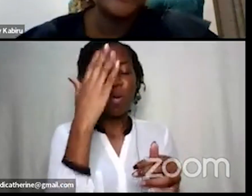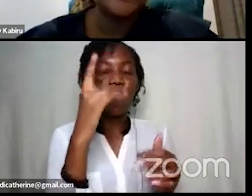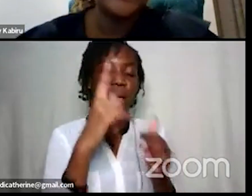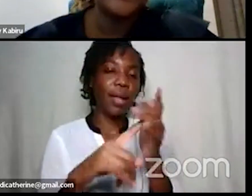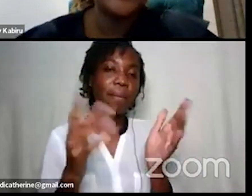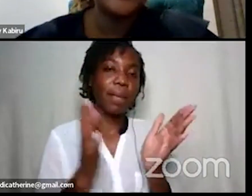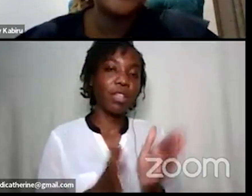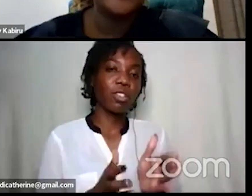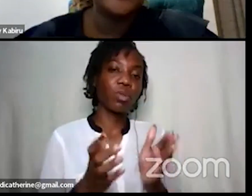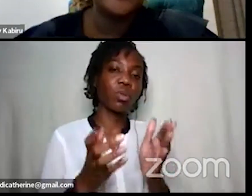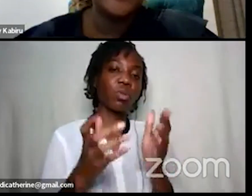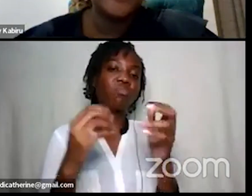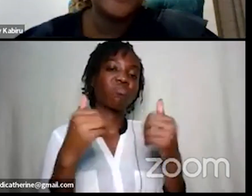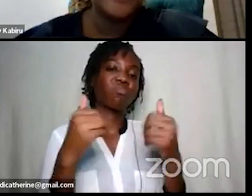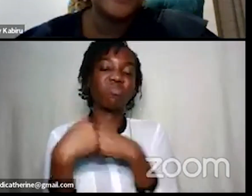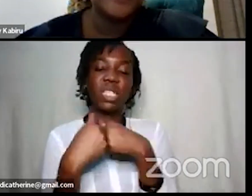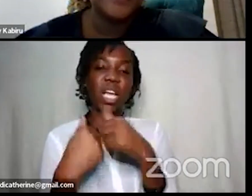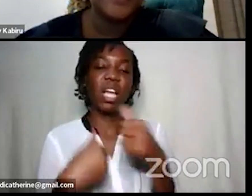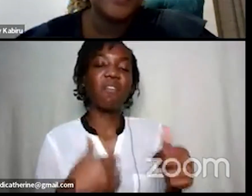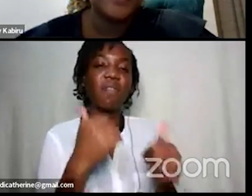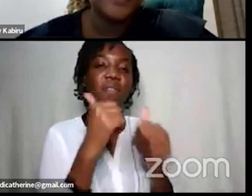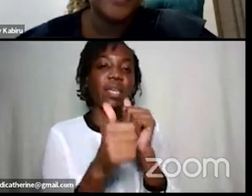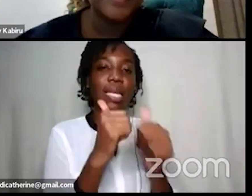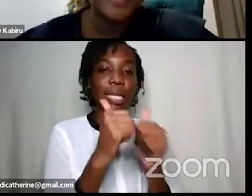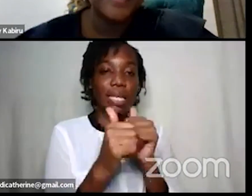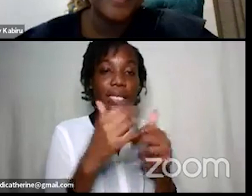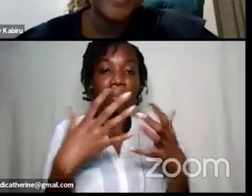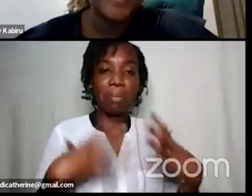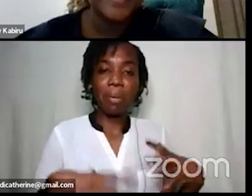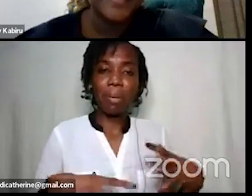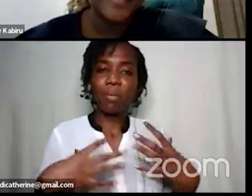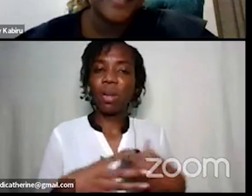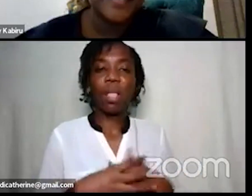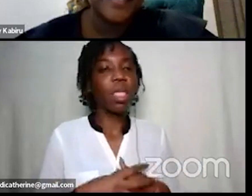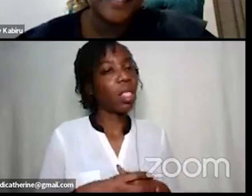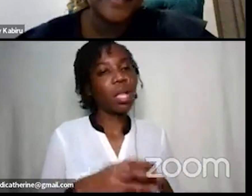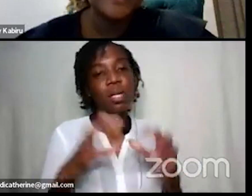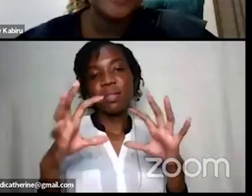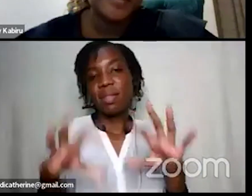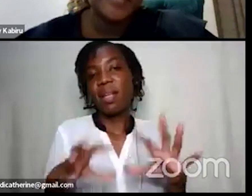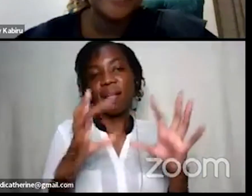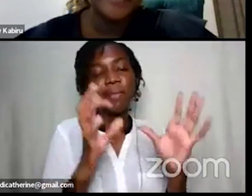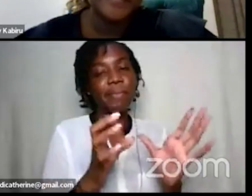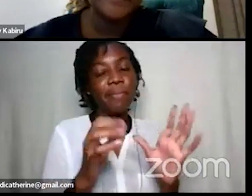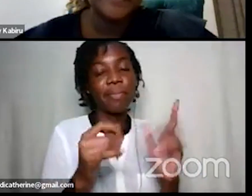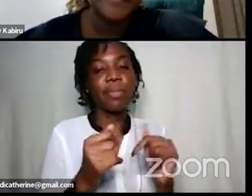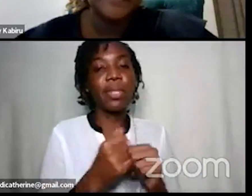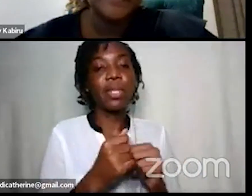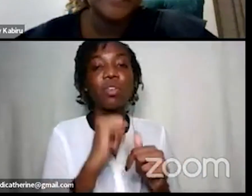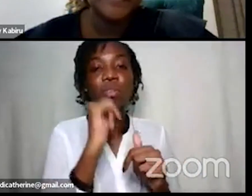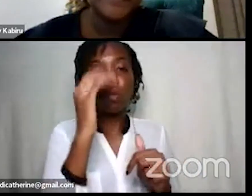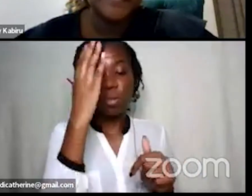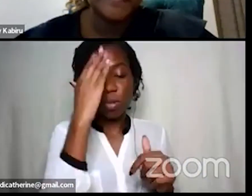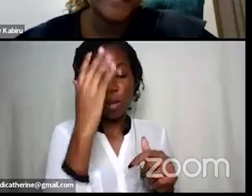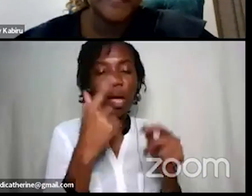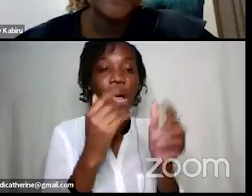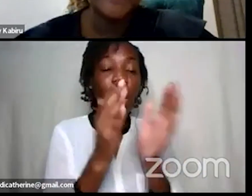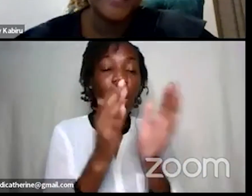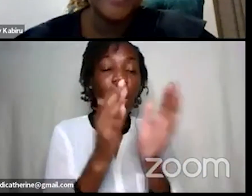I agree with that. I mean, people are fighting battles you never know about. And don't label people,